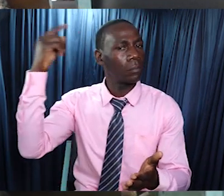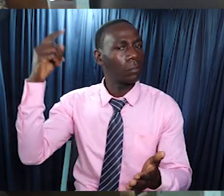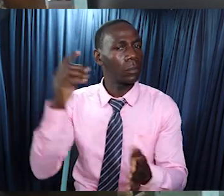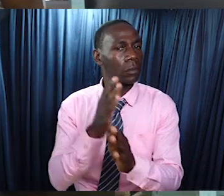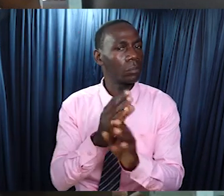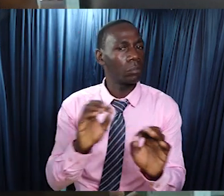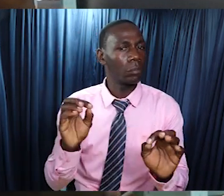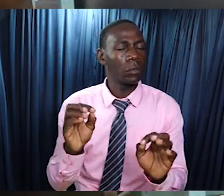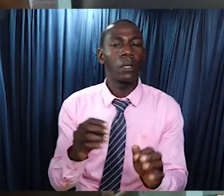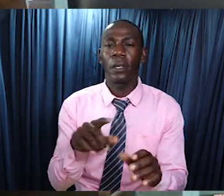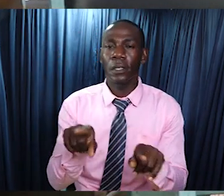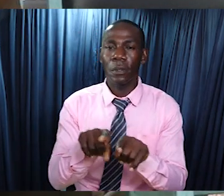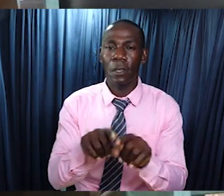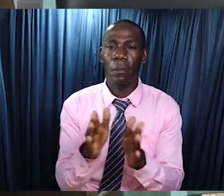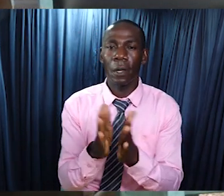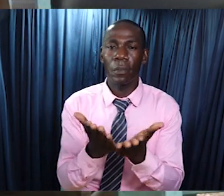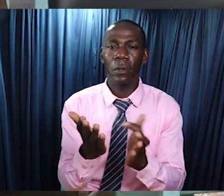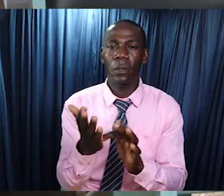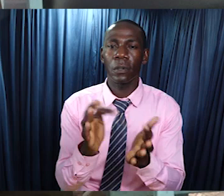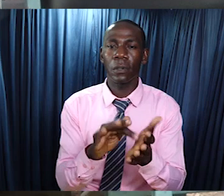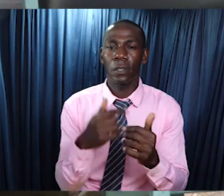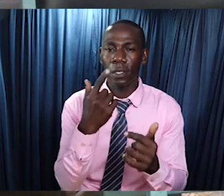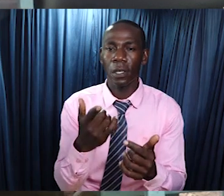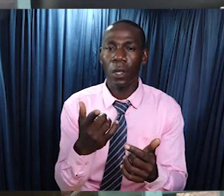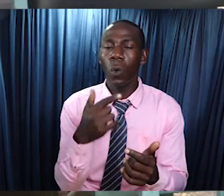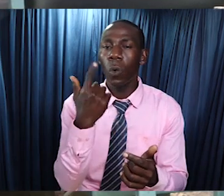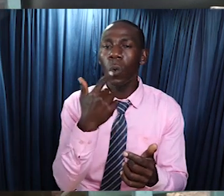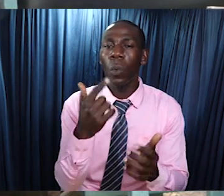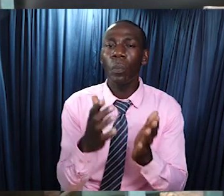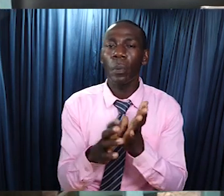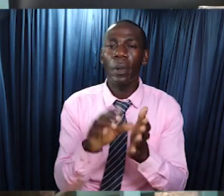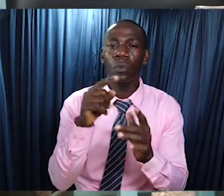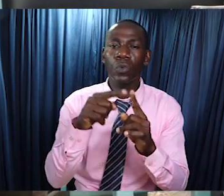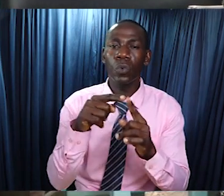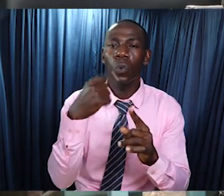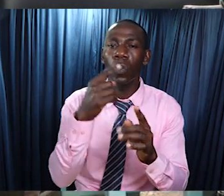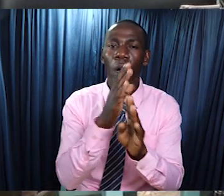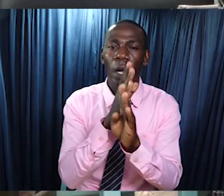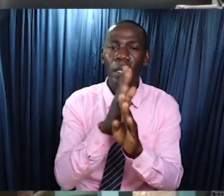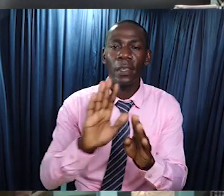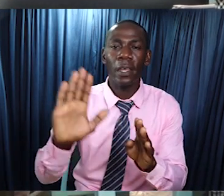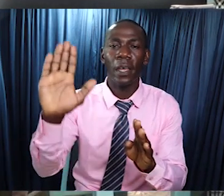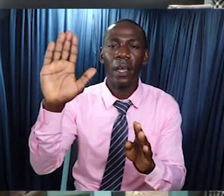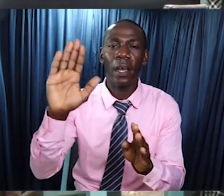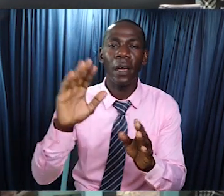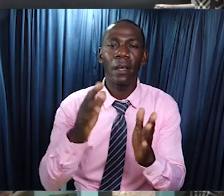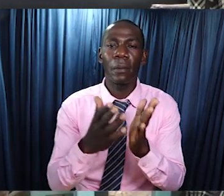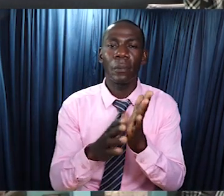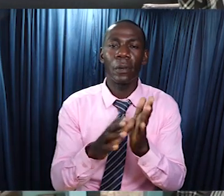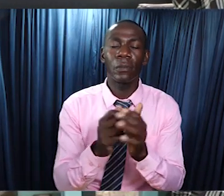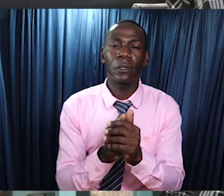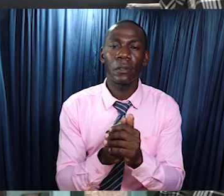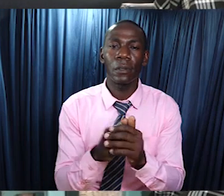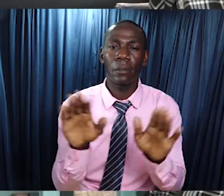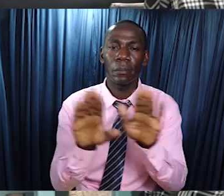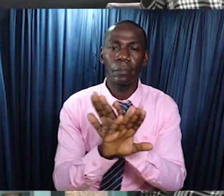thoughts. As the Bible says, woe unto them who hide their counsel of the Lord, and their ways are in